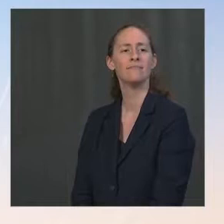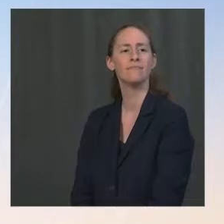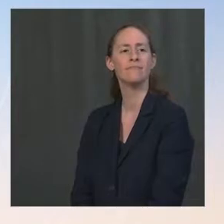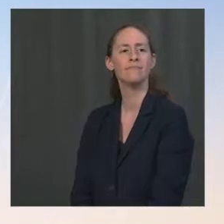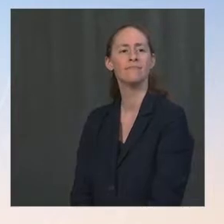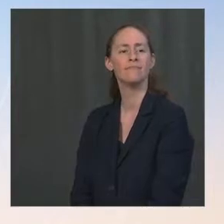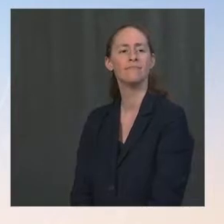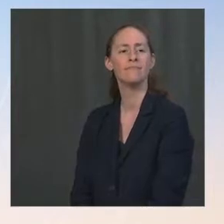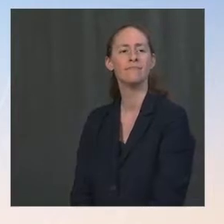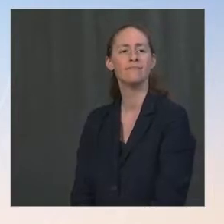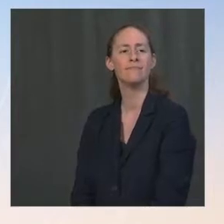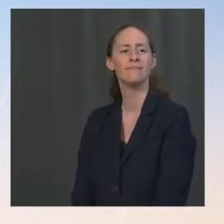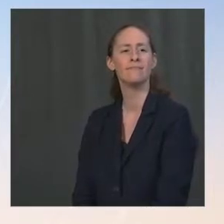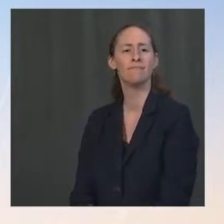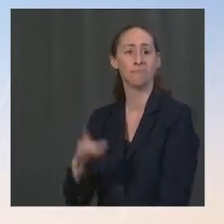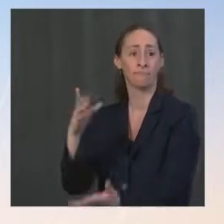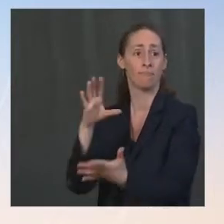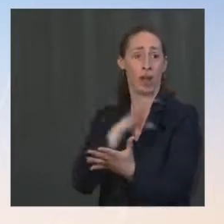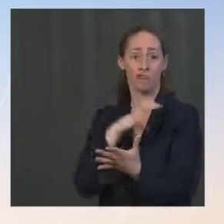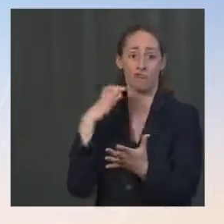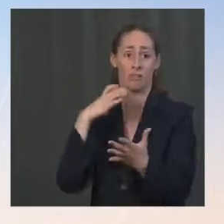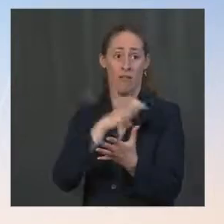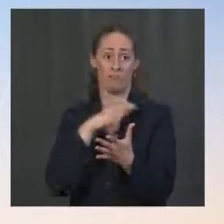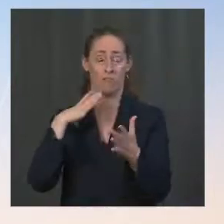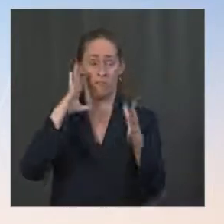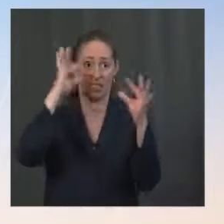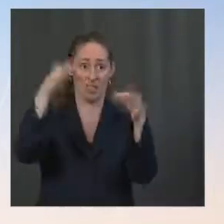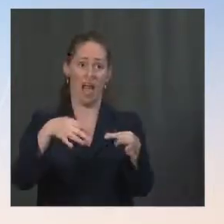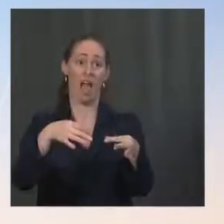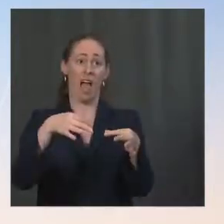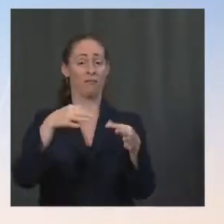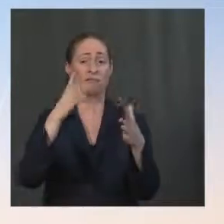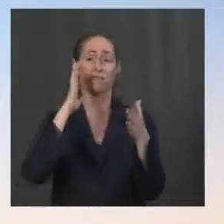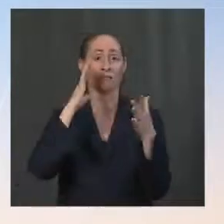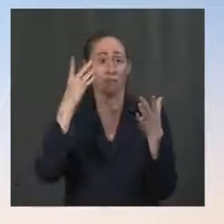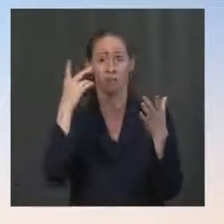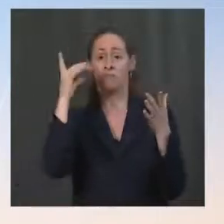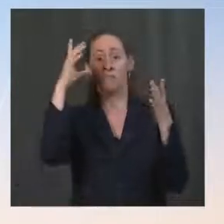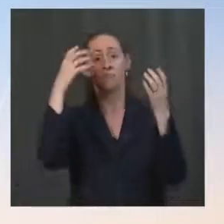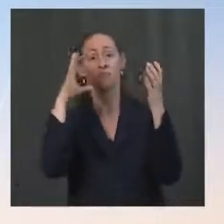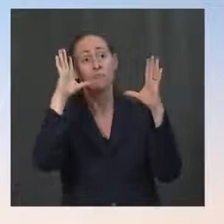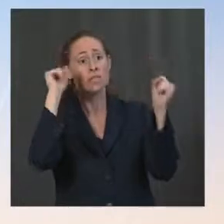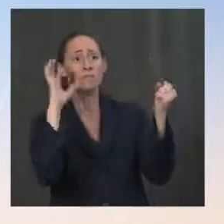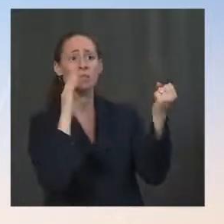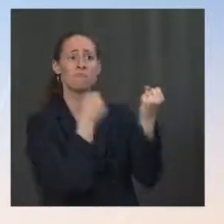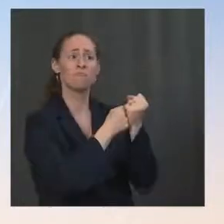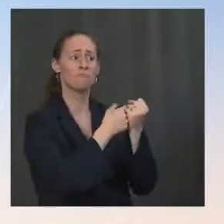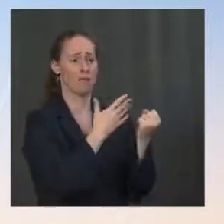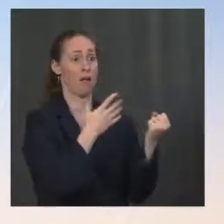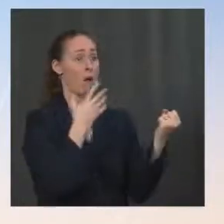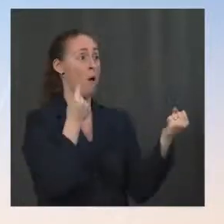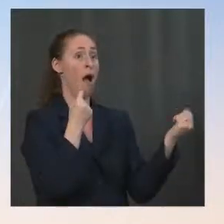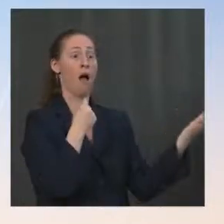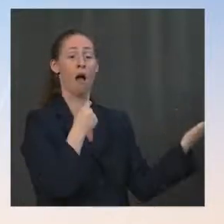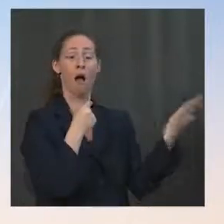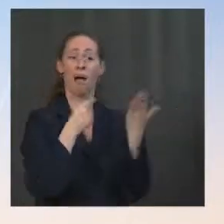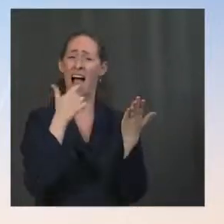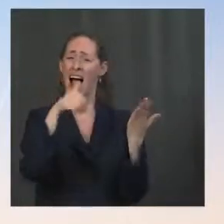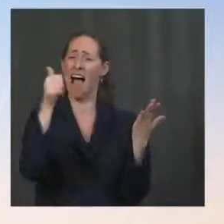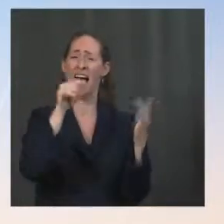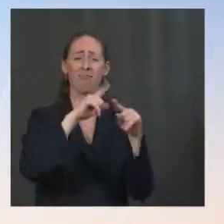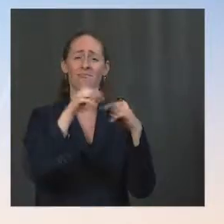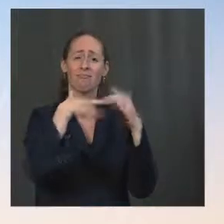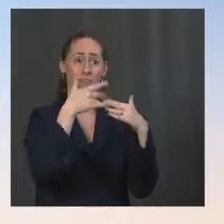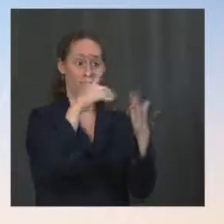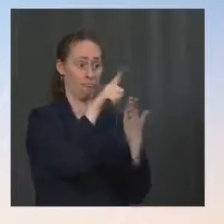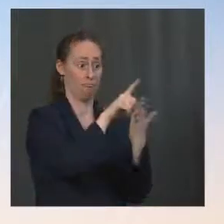to determine. But again, and certainly he would support and would be happy to sign, would love to sign legislation into law. But there are ways